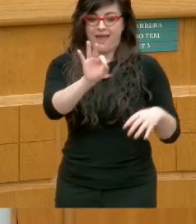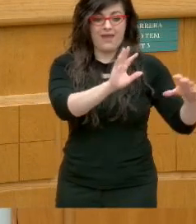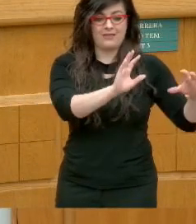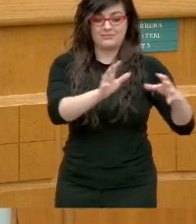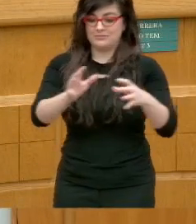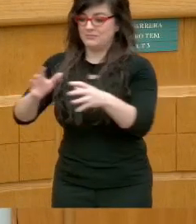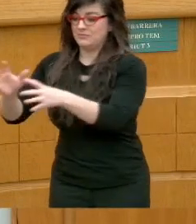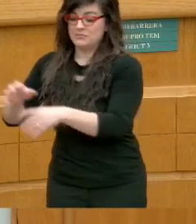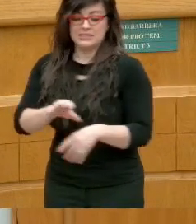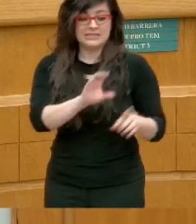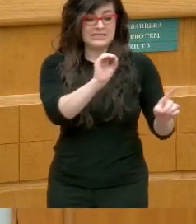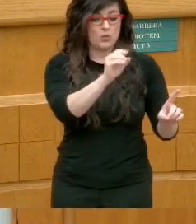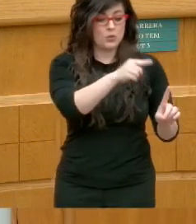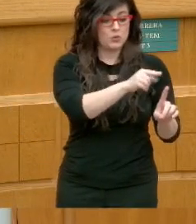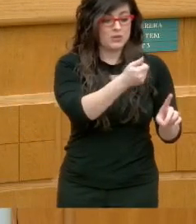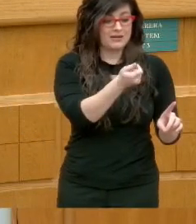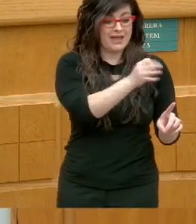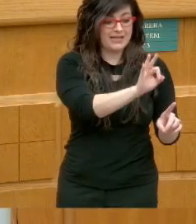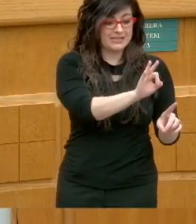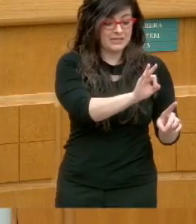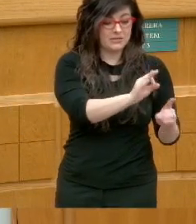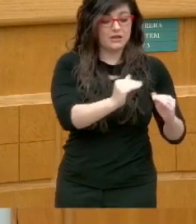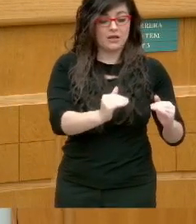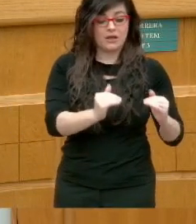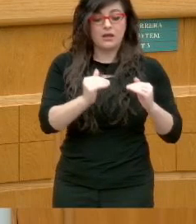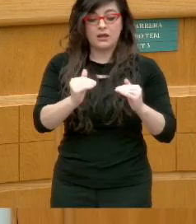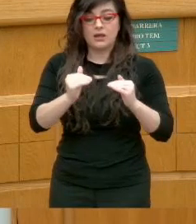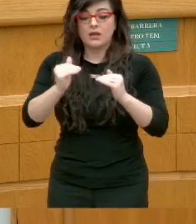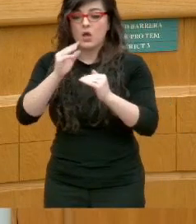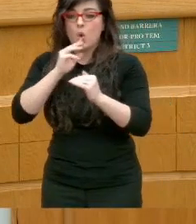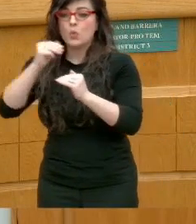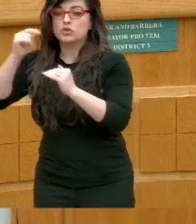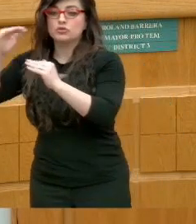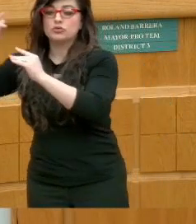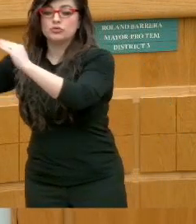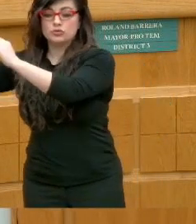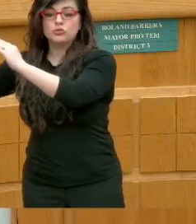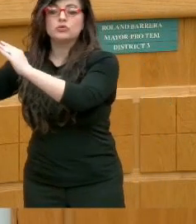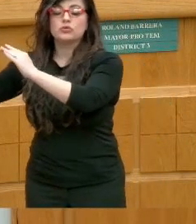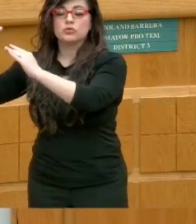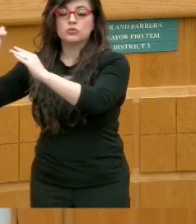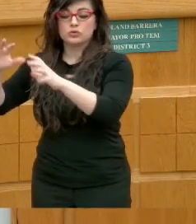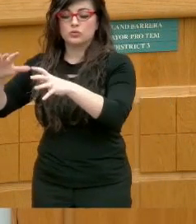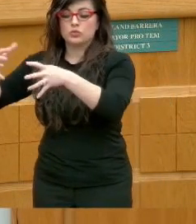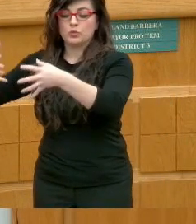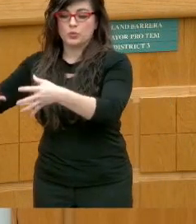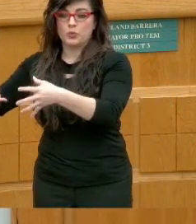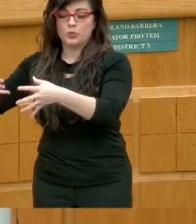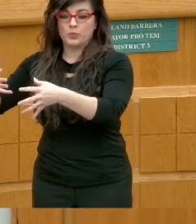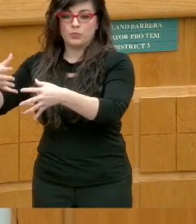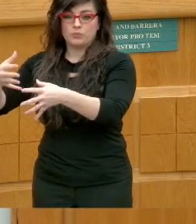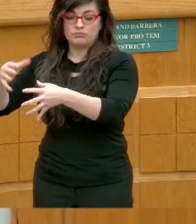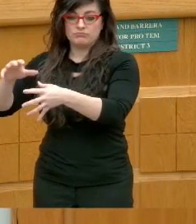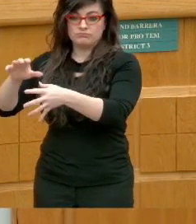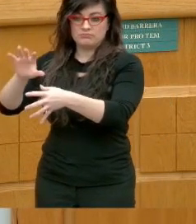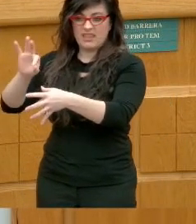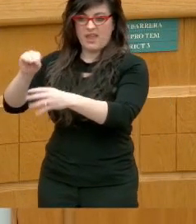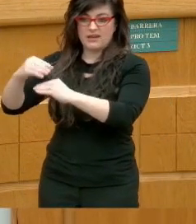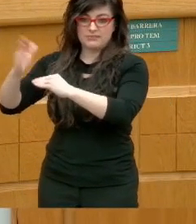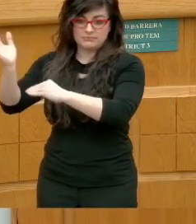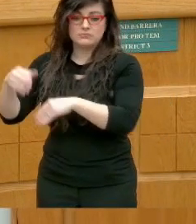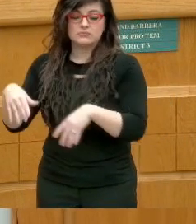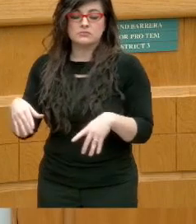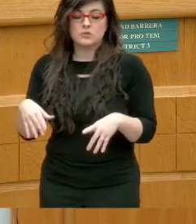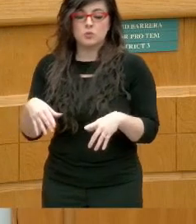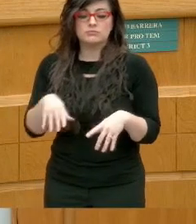brackets beginning from 0 to 19, and then we look at 8 other brackets with a 10-year increment, so 20